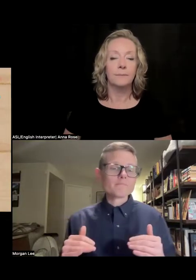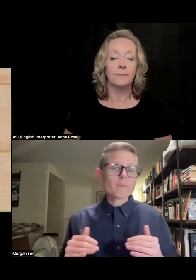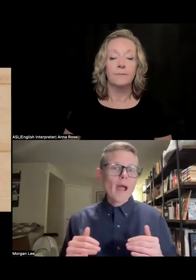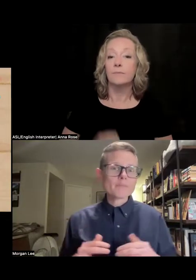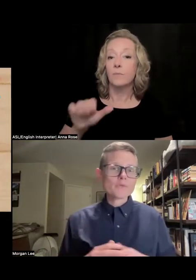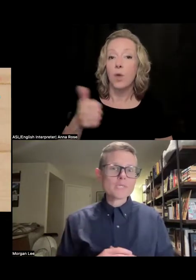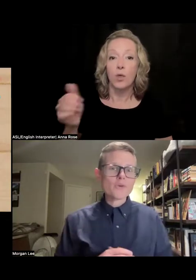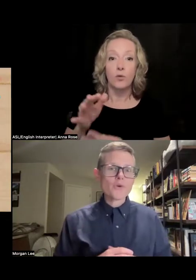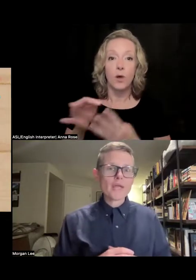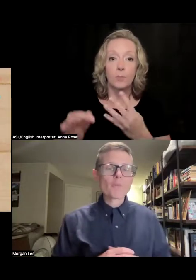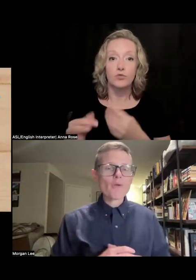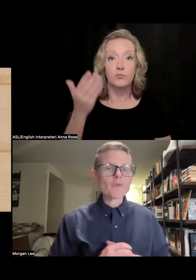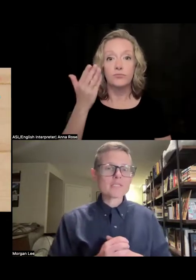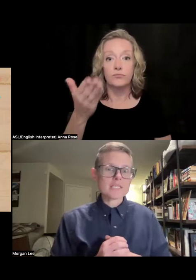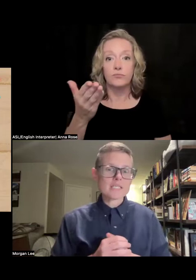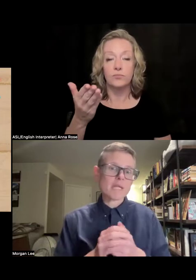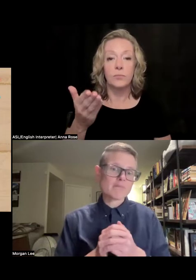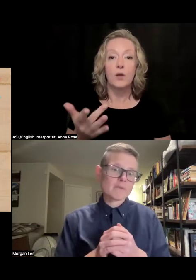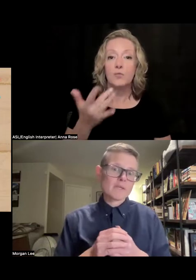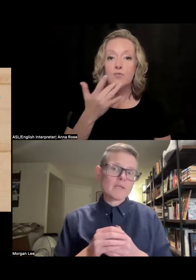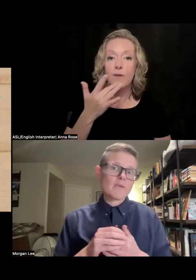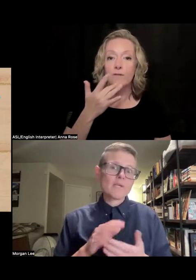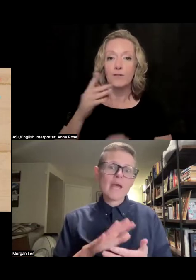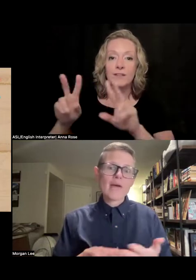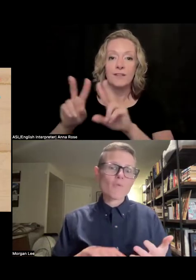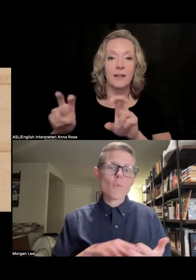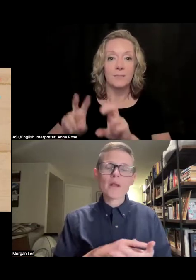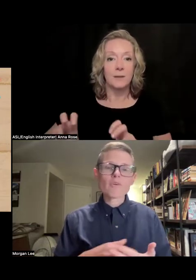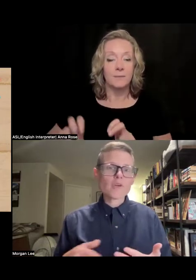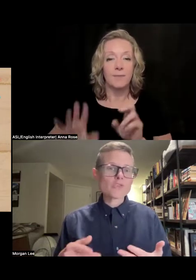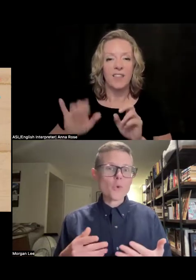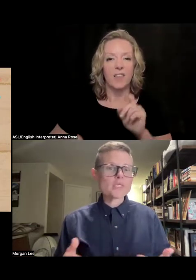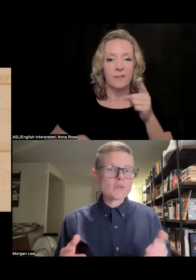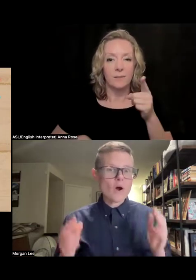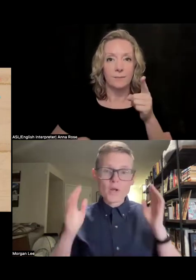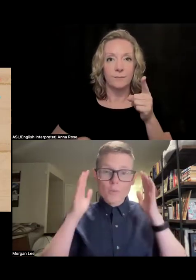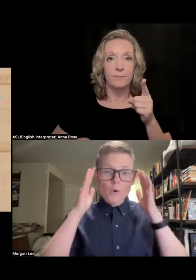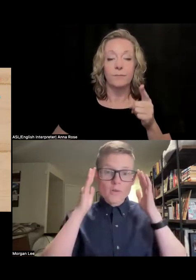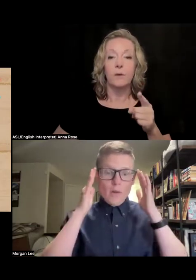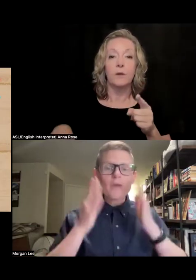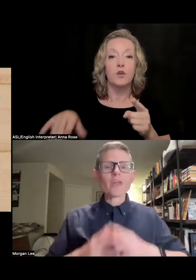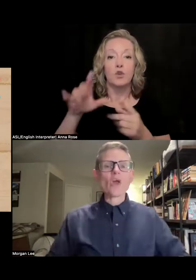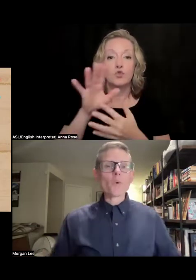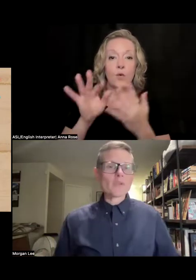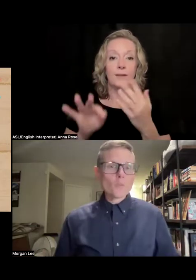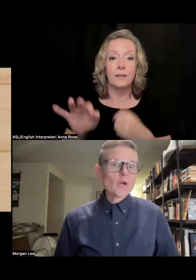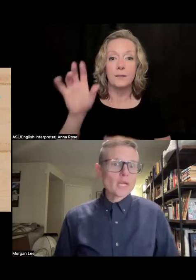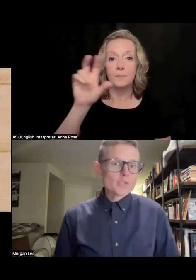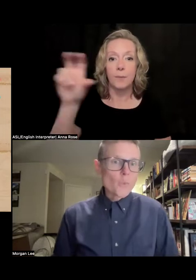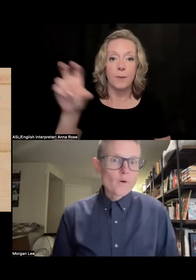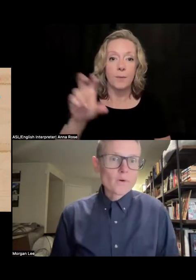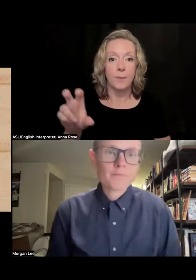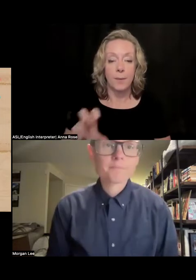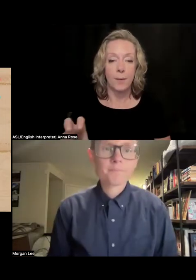Or perhaps you need to create a preference assessment. You need to have whatever their choices are on a board. That way they know what they're